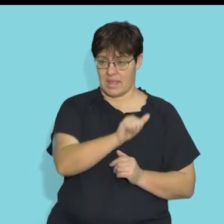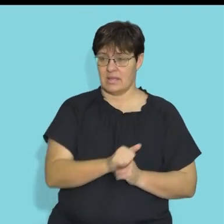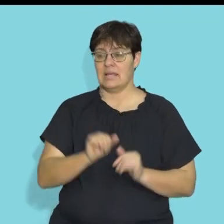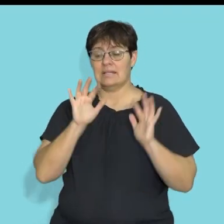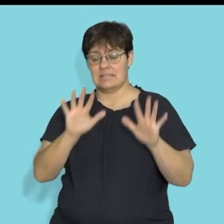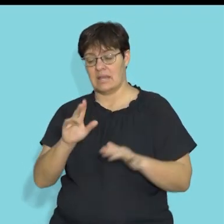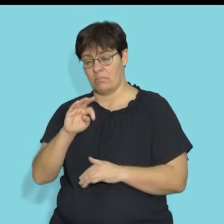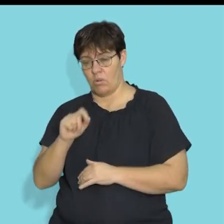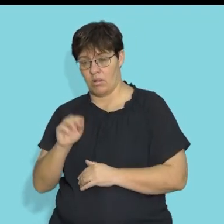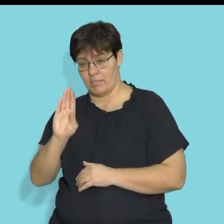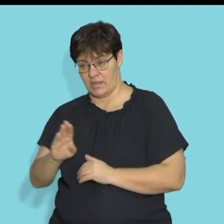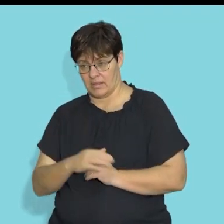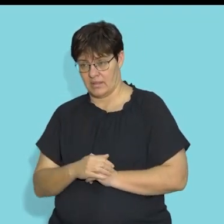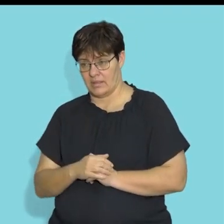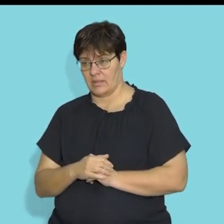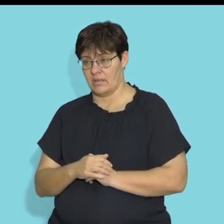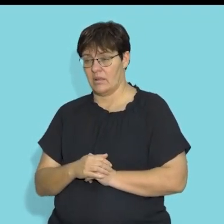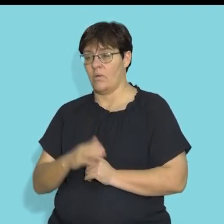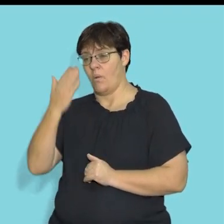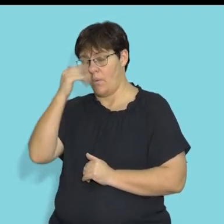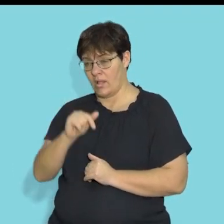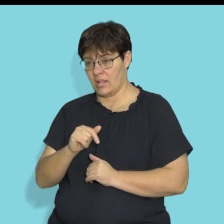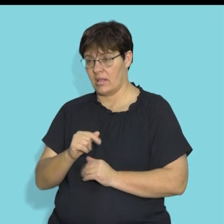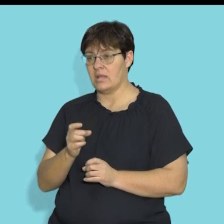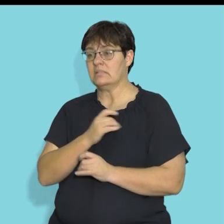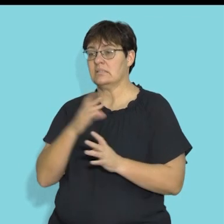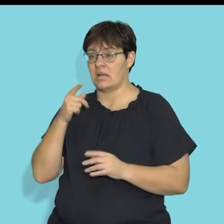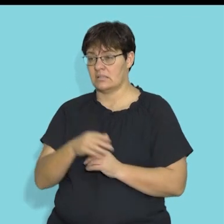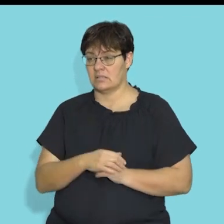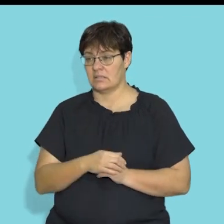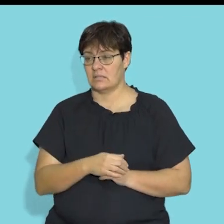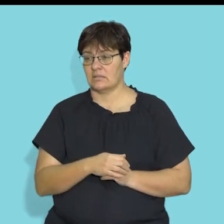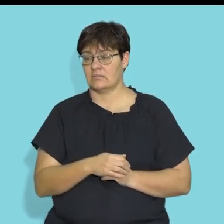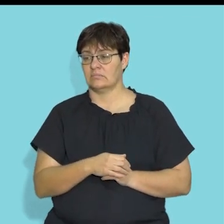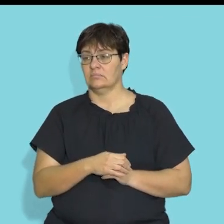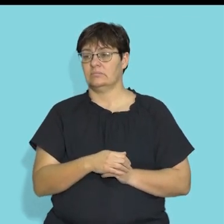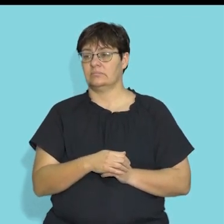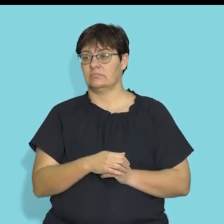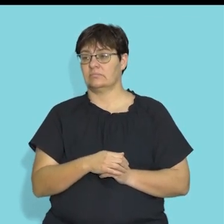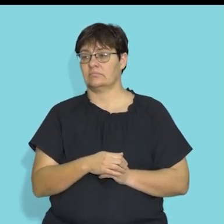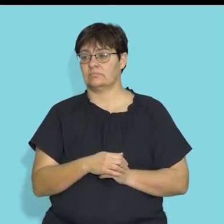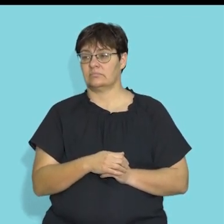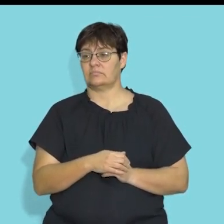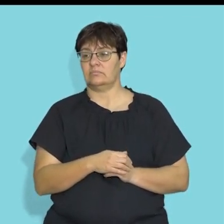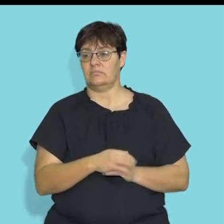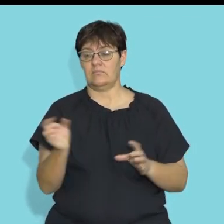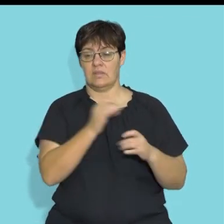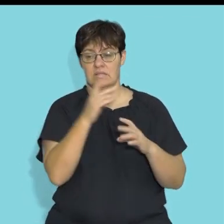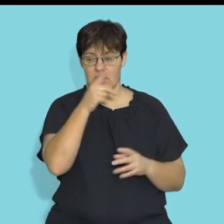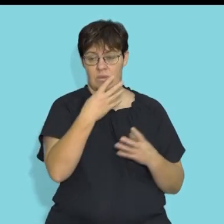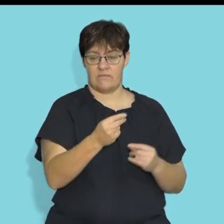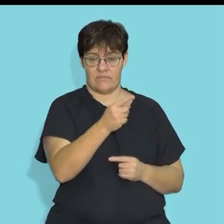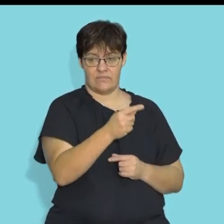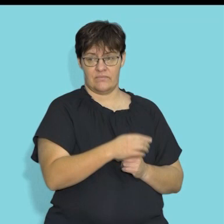A, 10 moles of B, and we know in the initial states, and I just want to show you there, initially